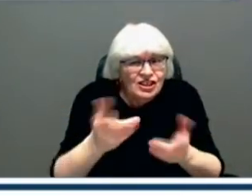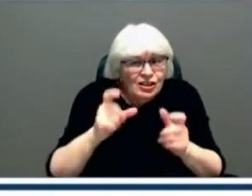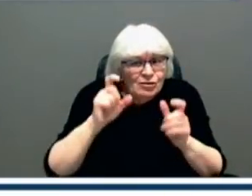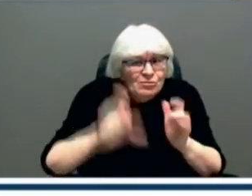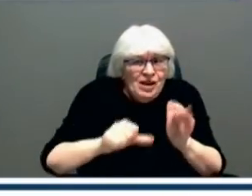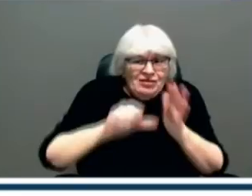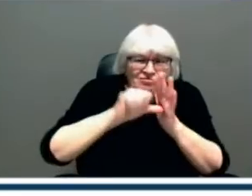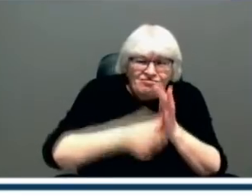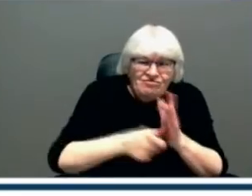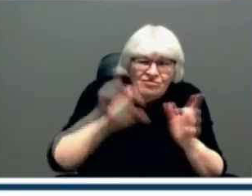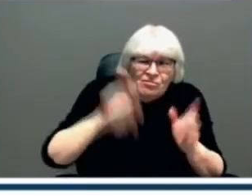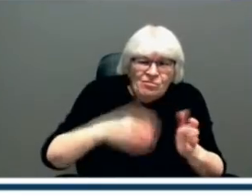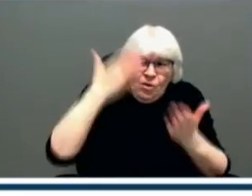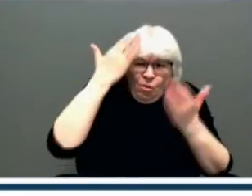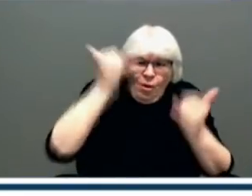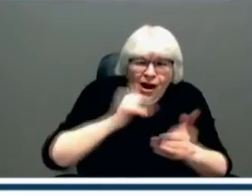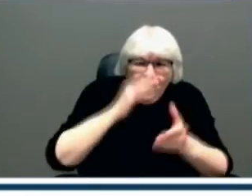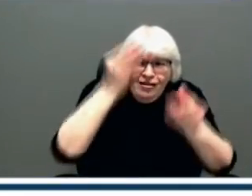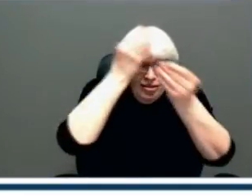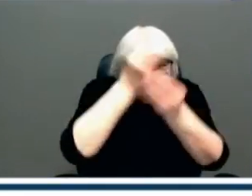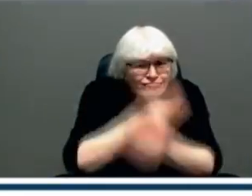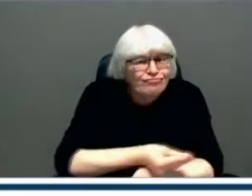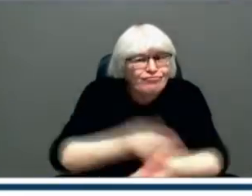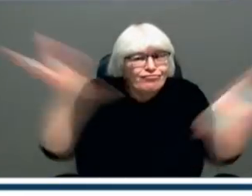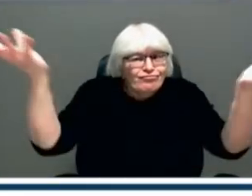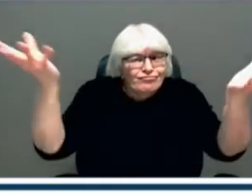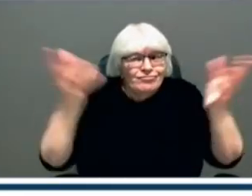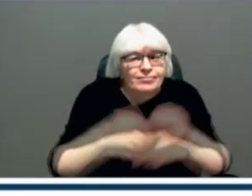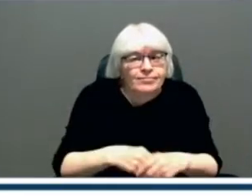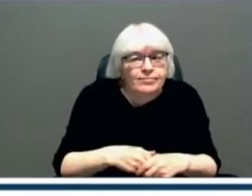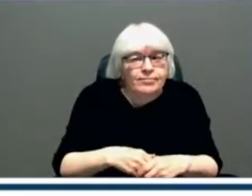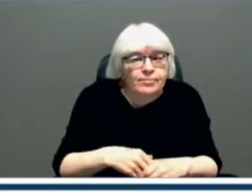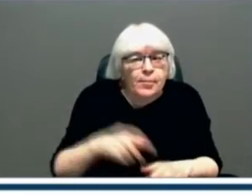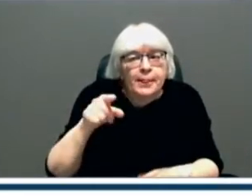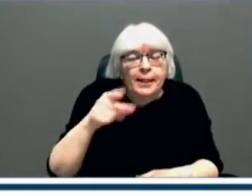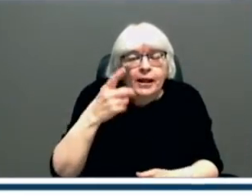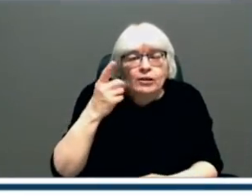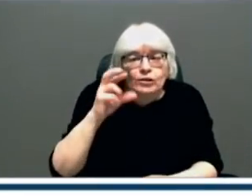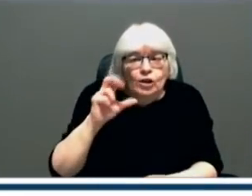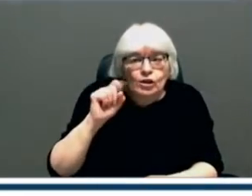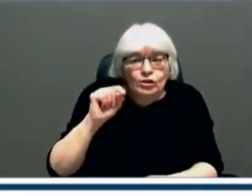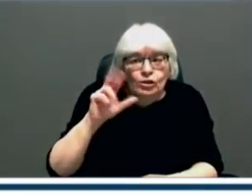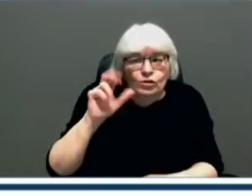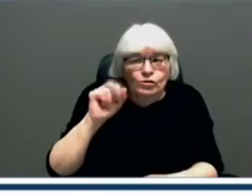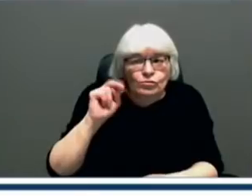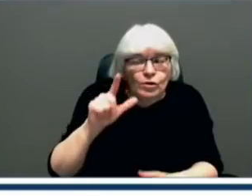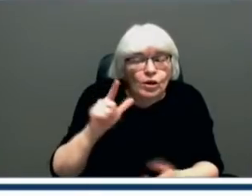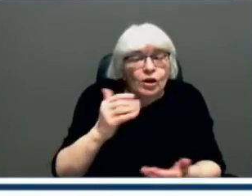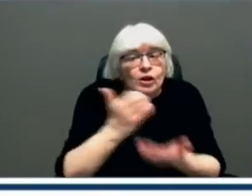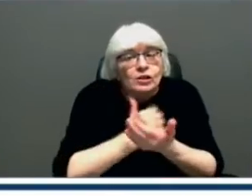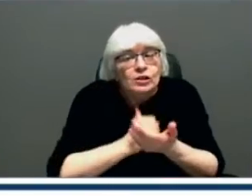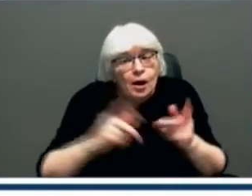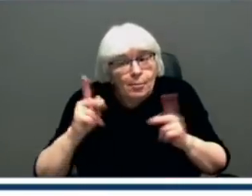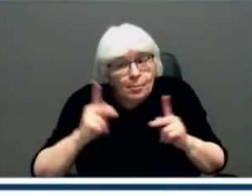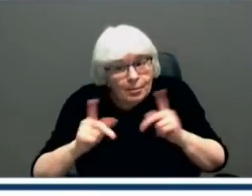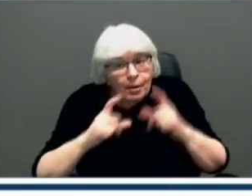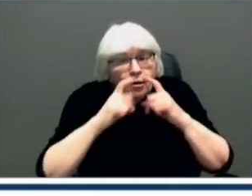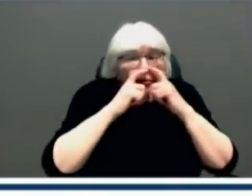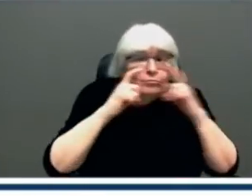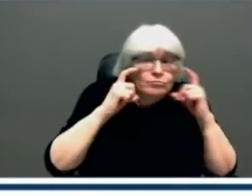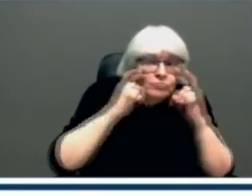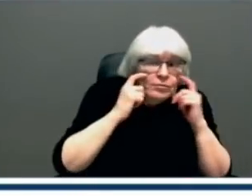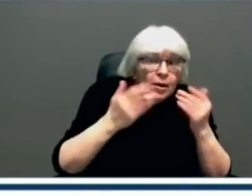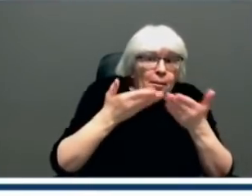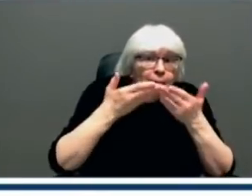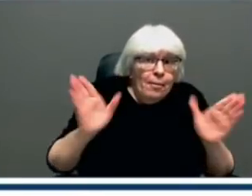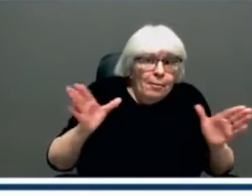of stories about many settings where the majority of people are wearing masks. Certainly, the public health recommendation